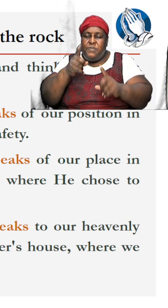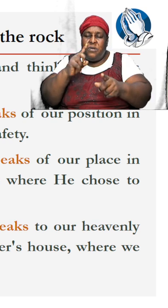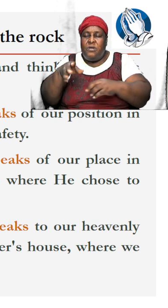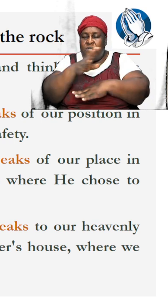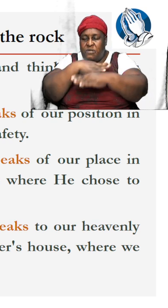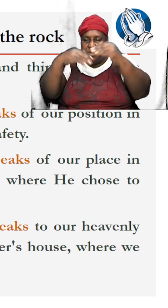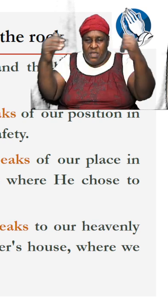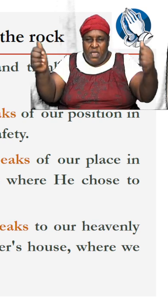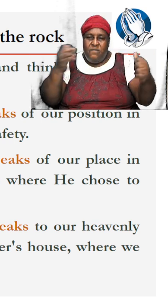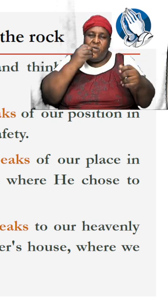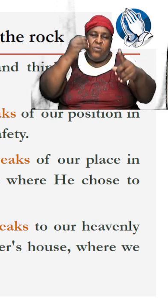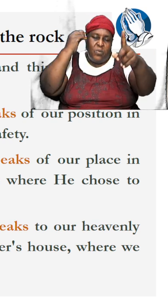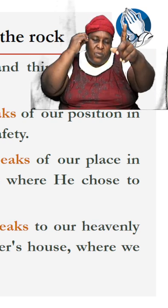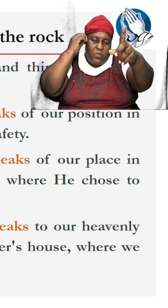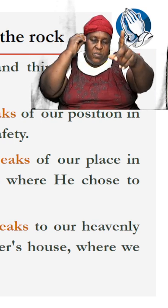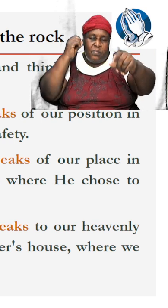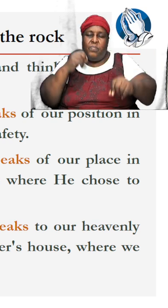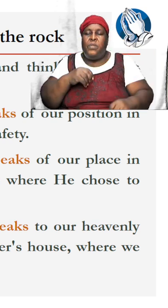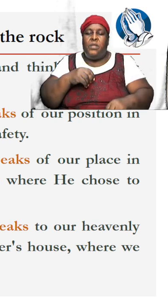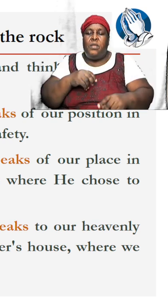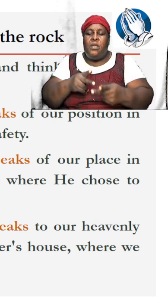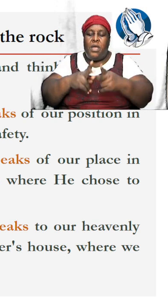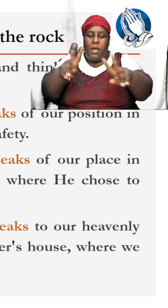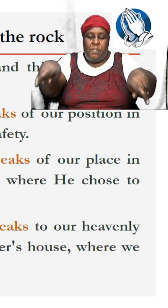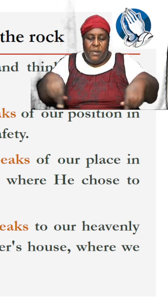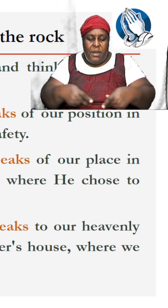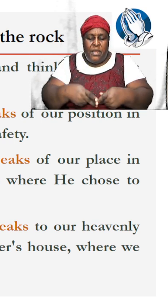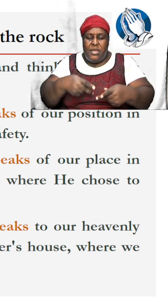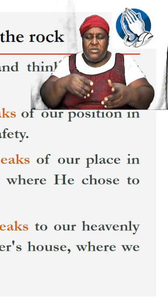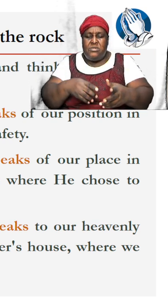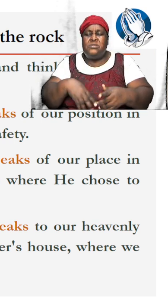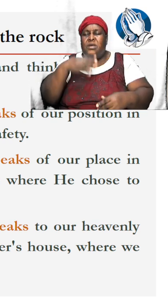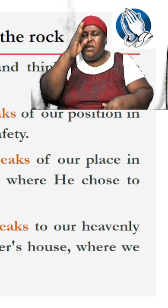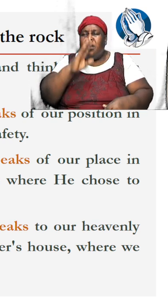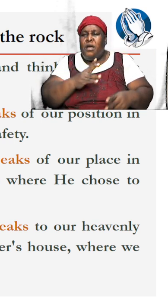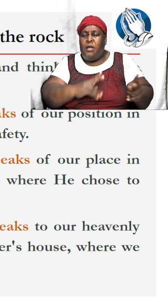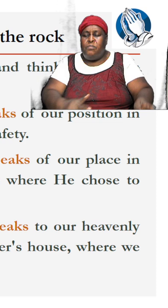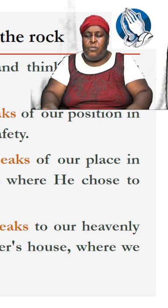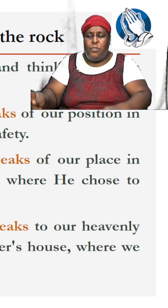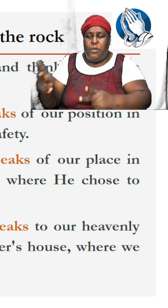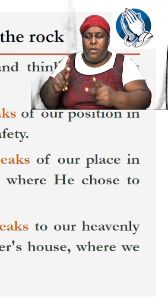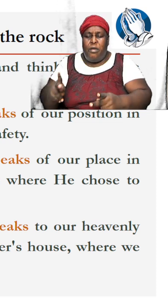hope. A place has been prepared for us in the Father's